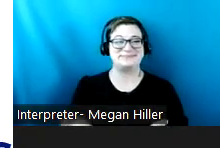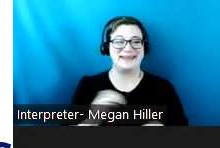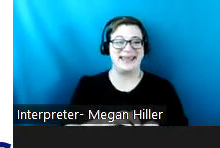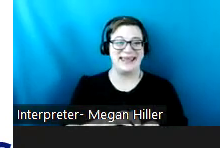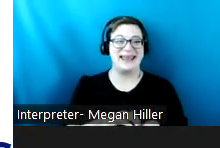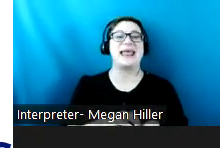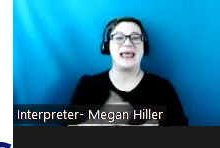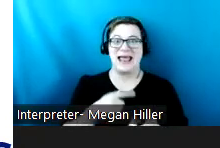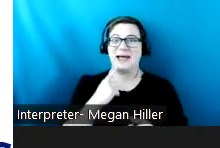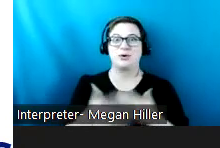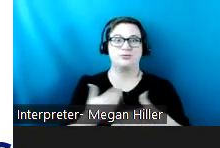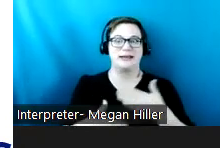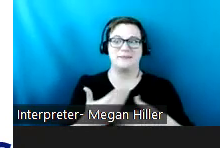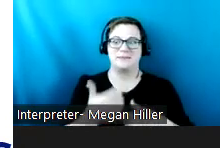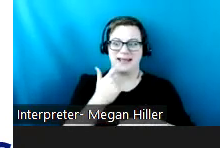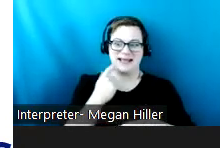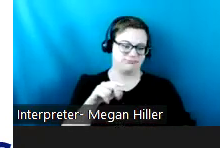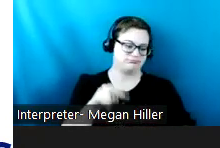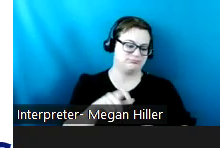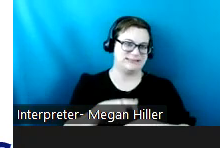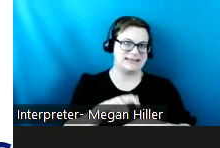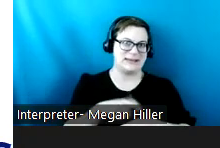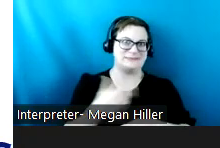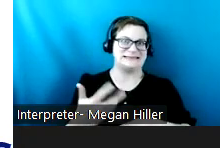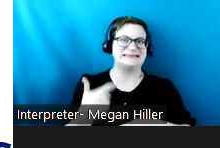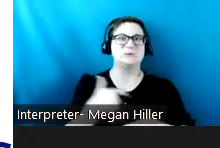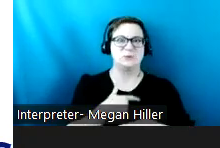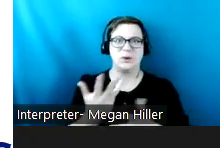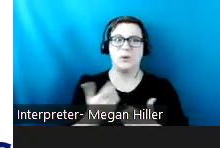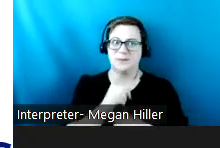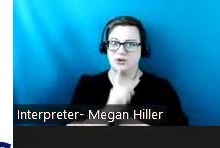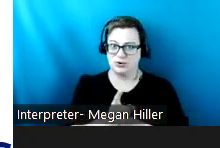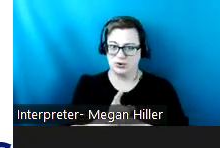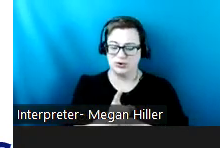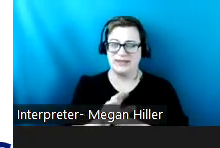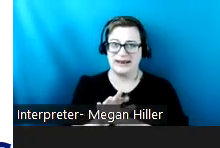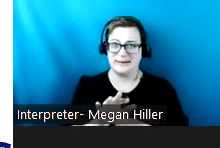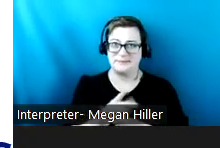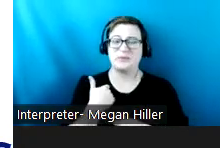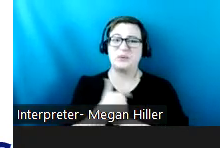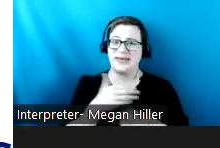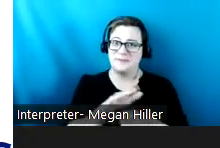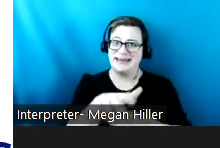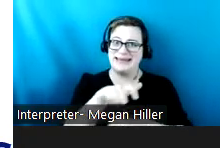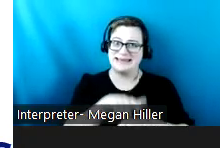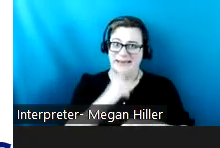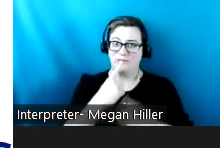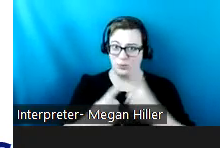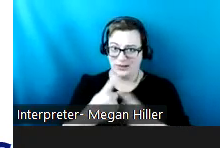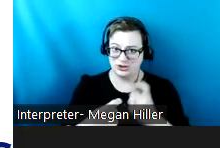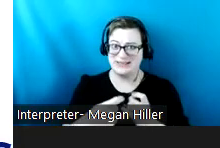pick up the pace here a little bit because I'm looking at our time, and we really want to make sure that we have plenty of time for